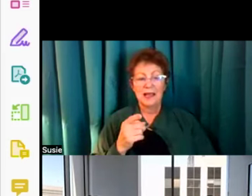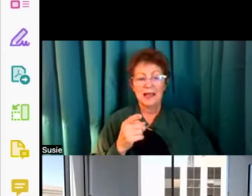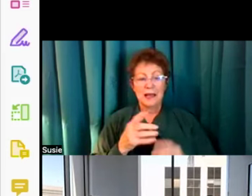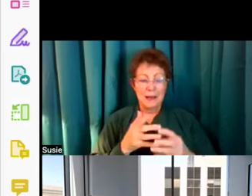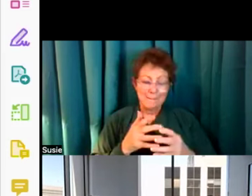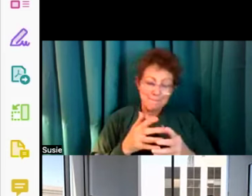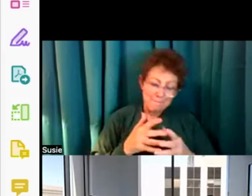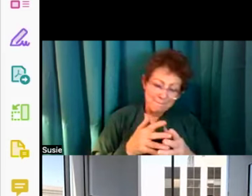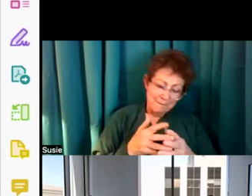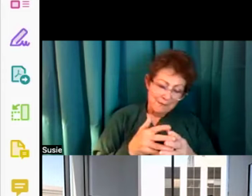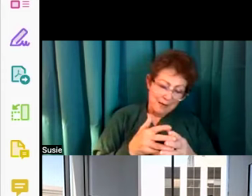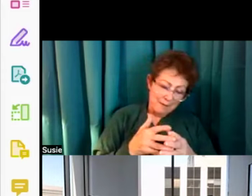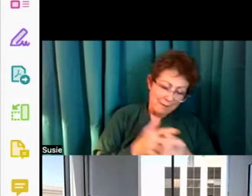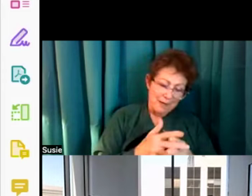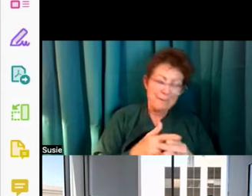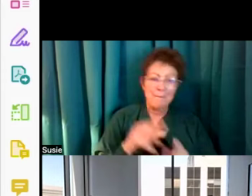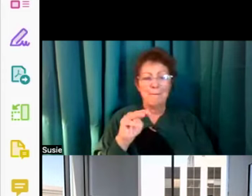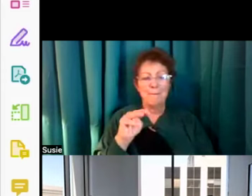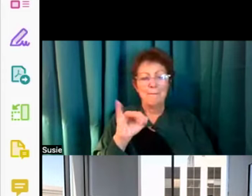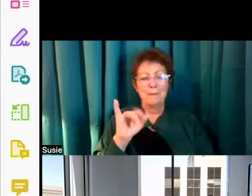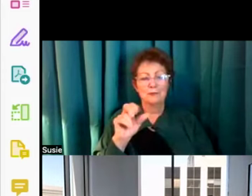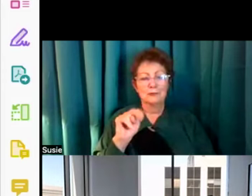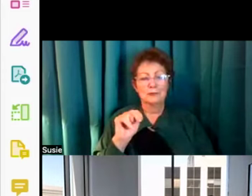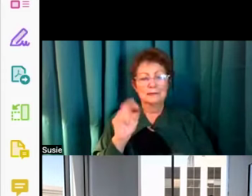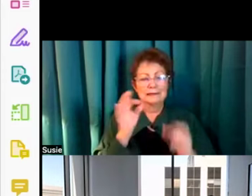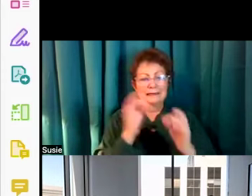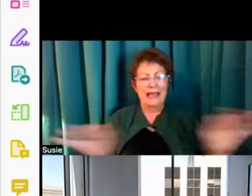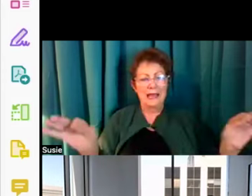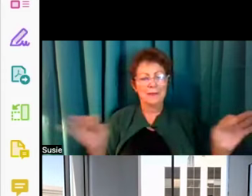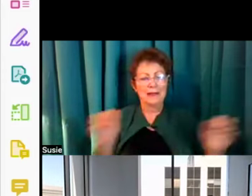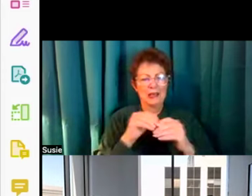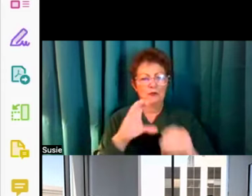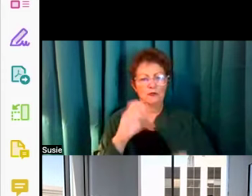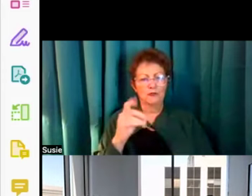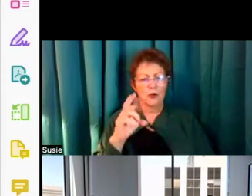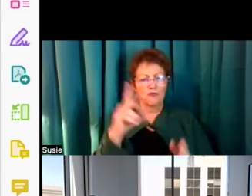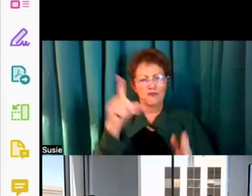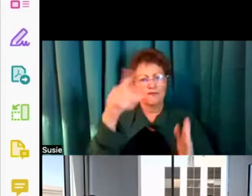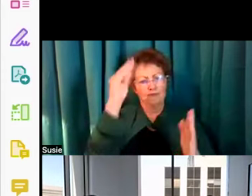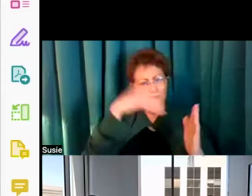embedding a mission statement in your charter of your LLC